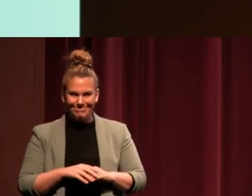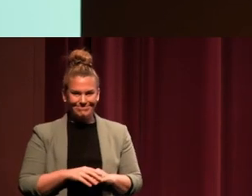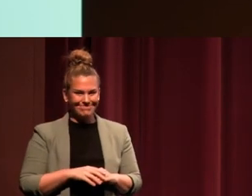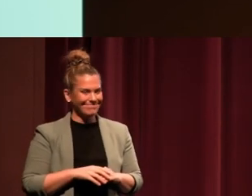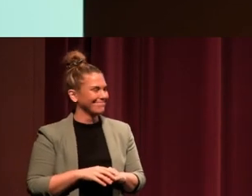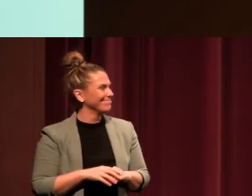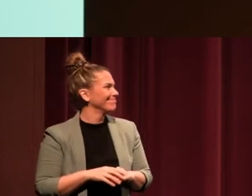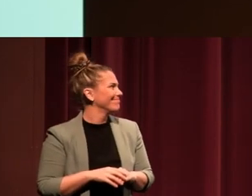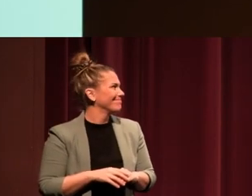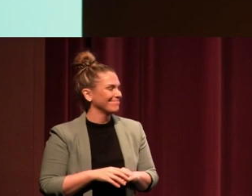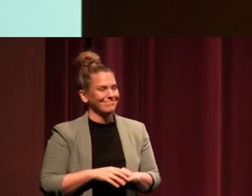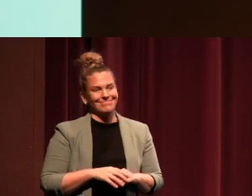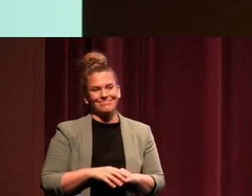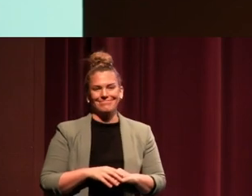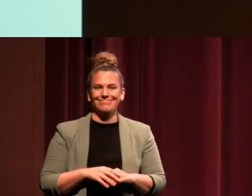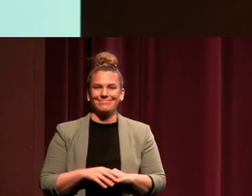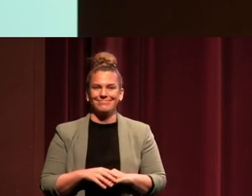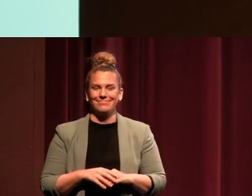I'm gonna ease you into it.